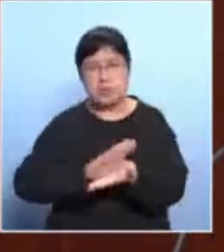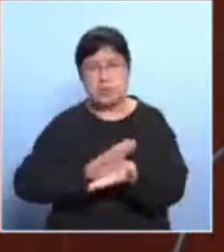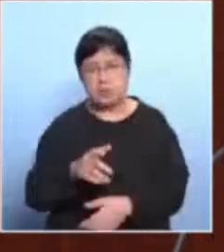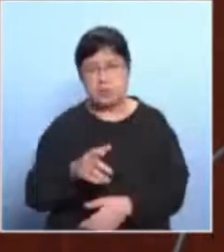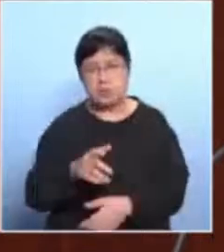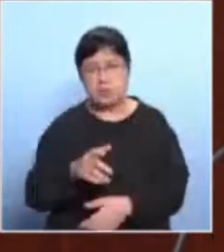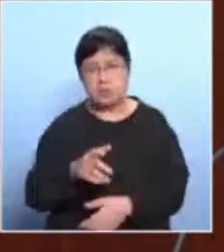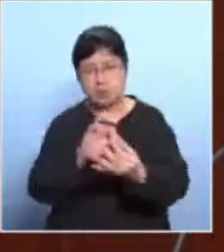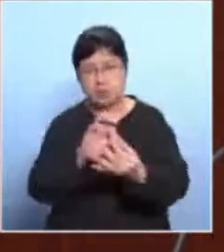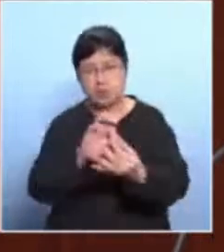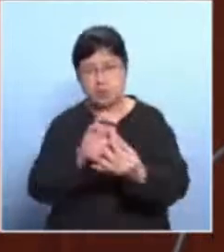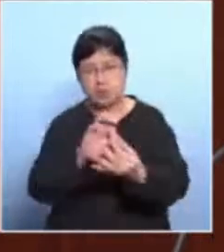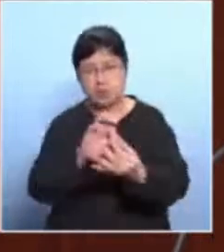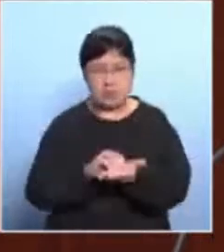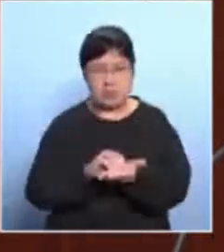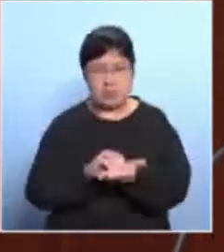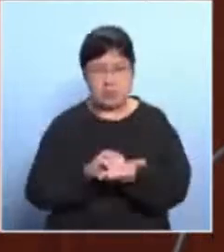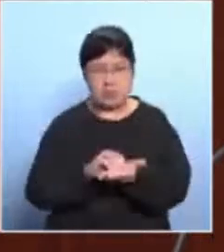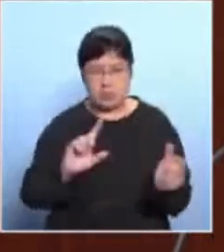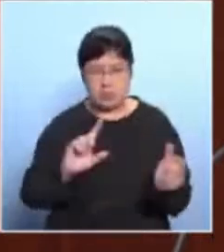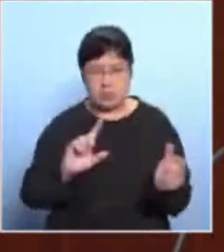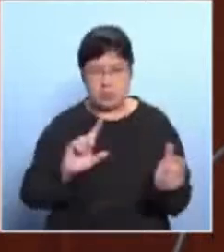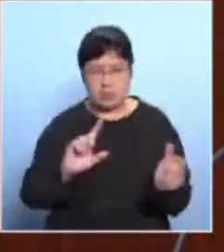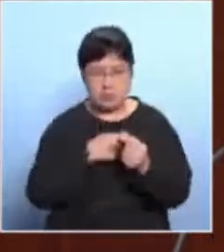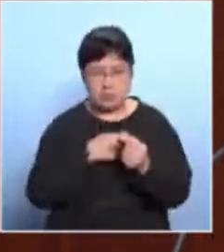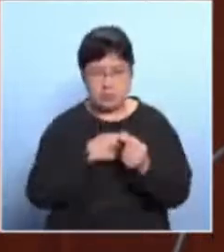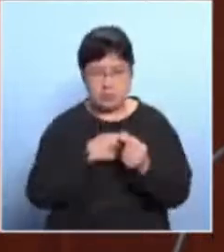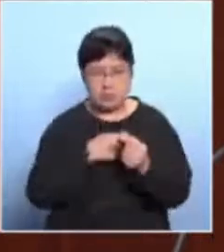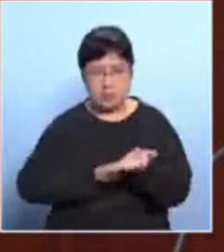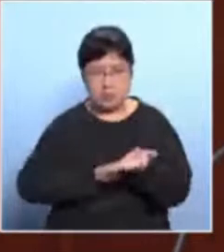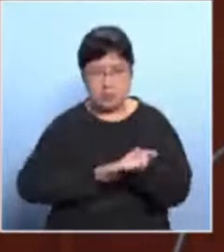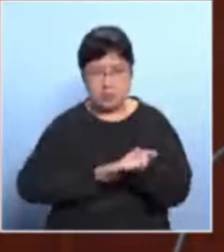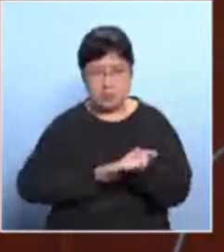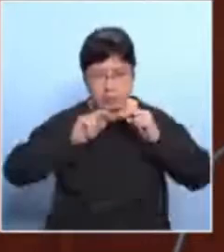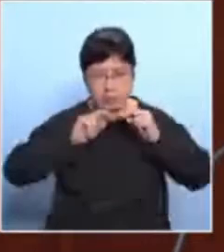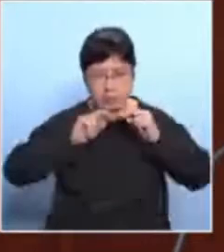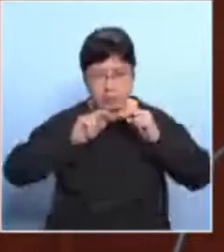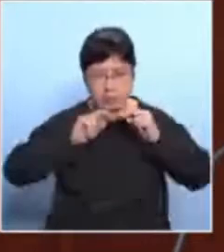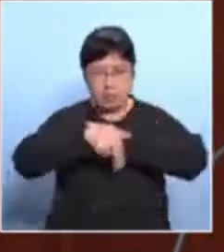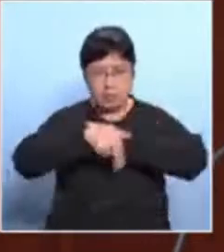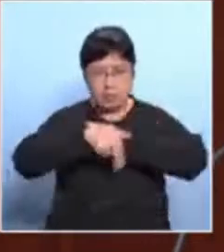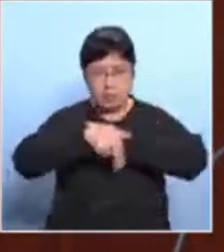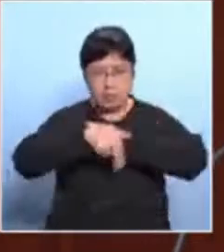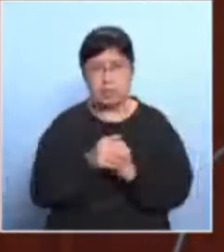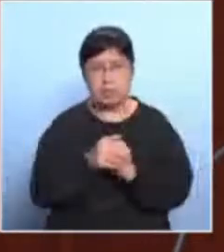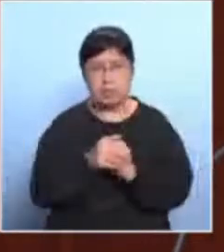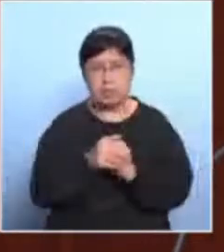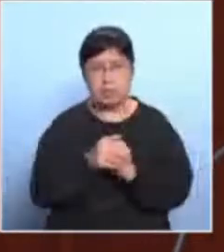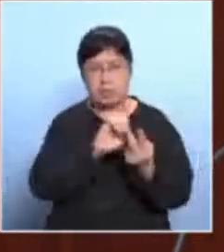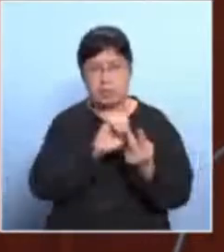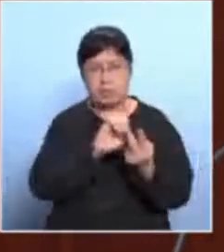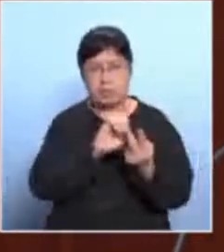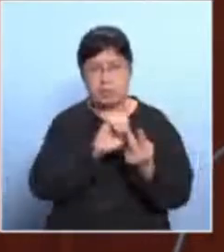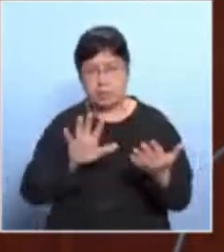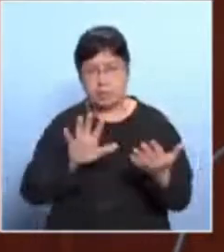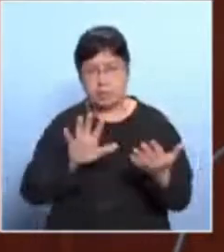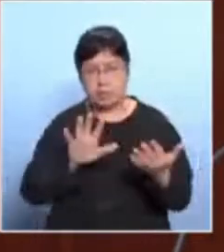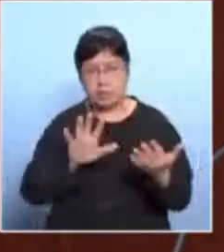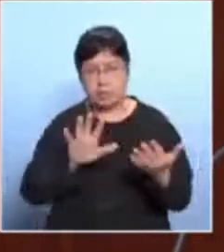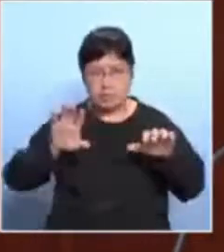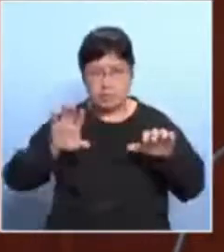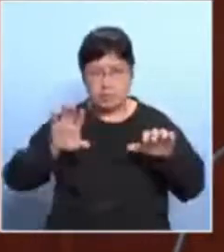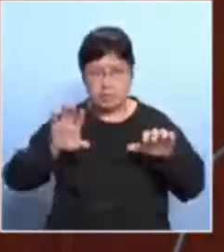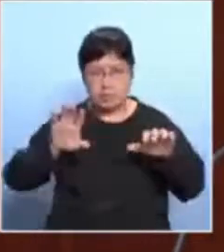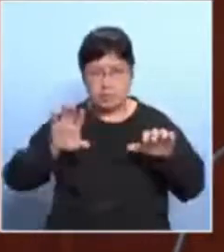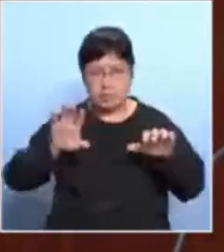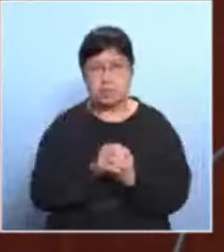to formulate a comprehensive Chinese medicine development blueprint for release in 2025. 3. Strengthen